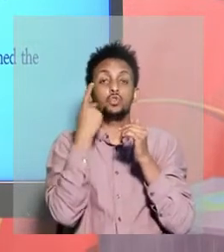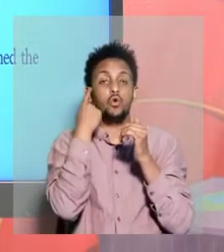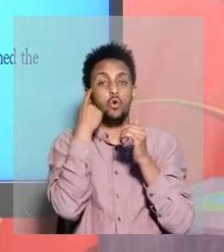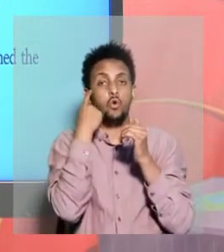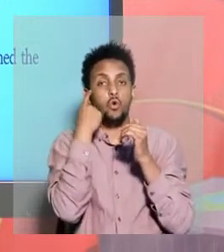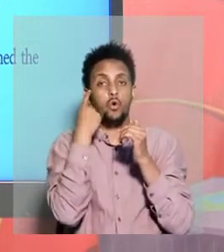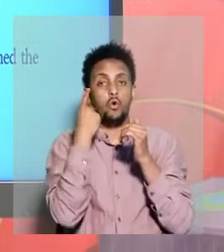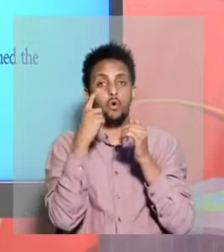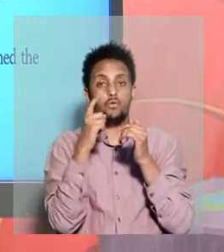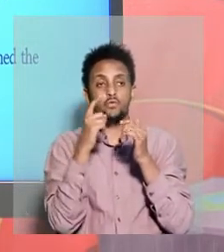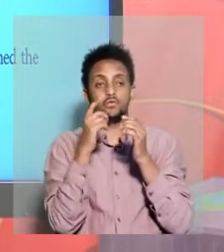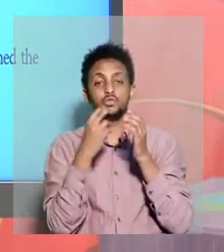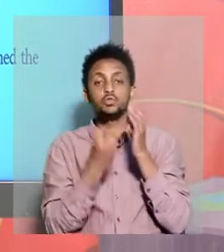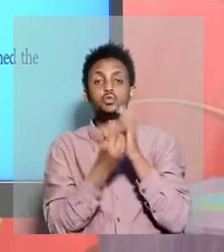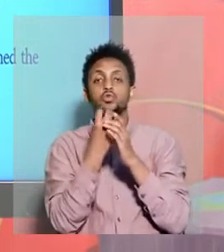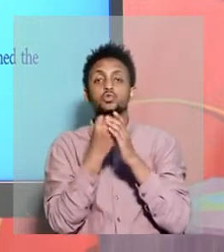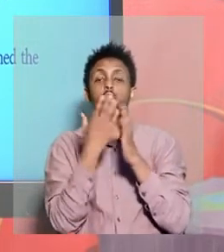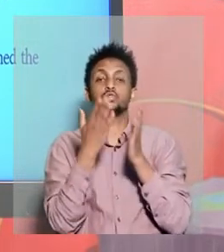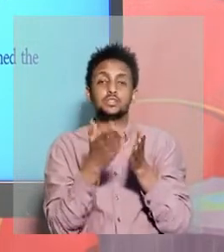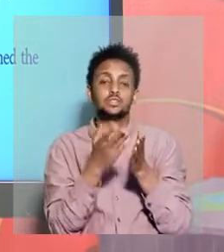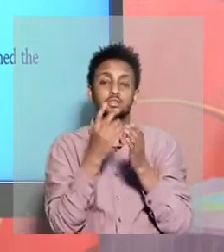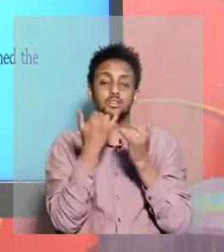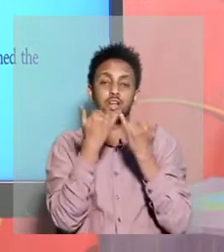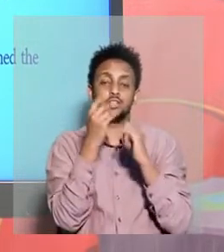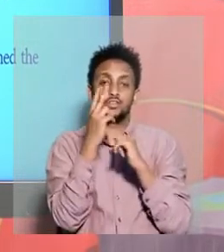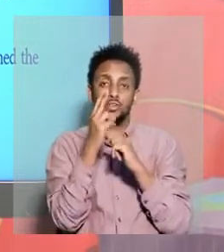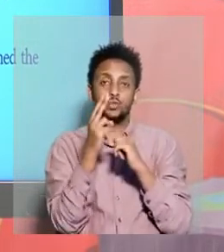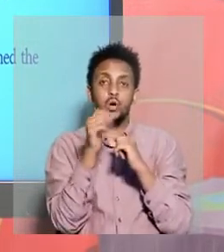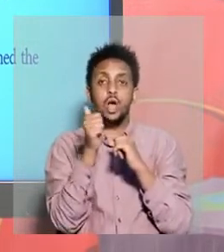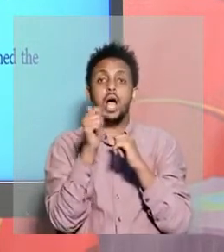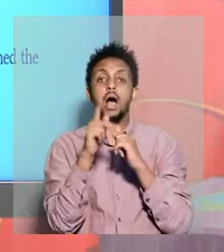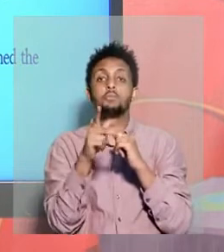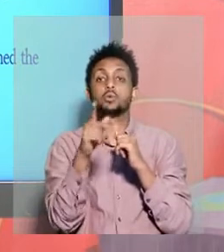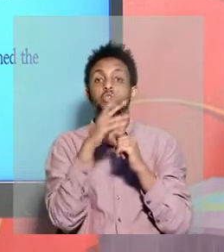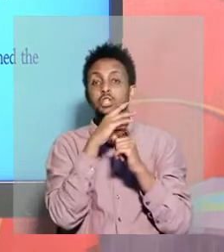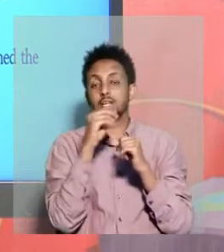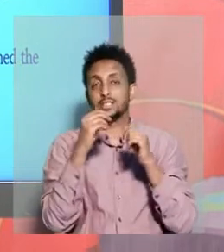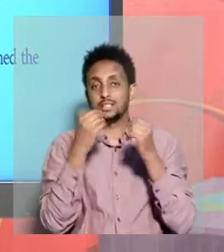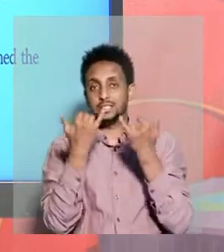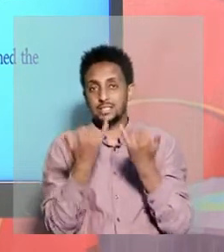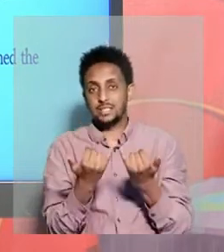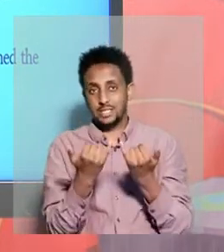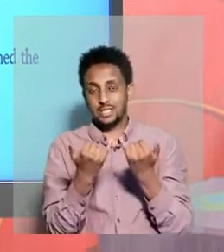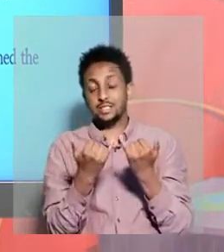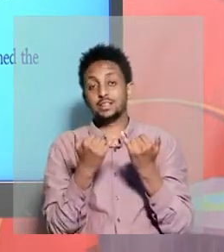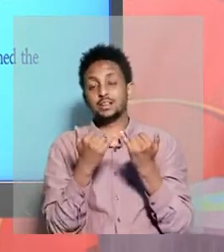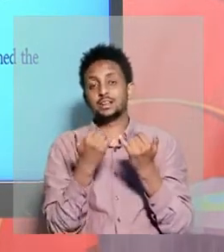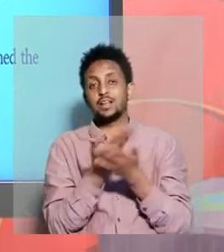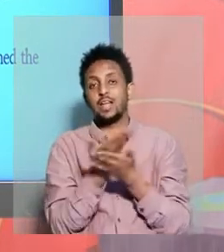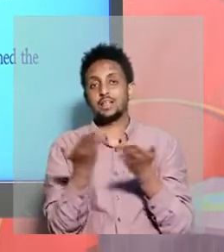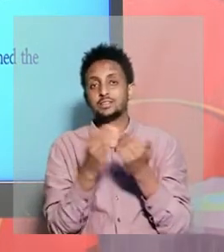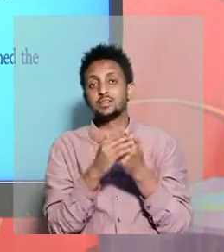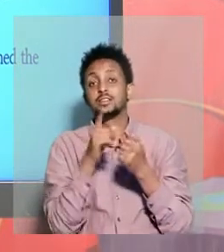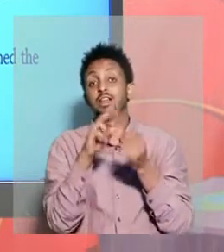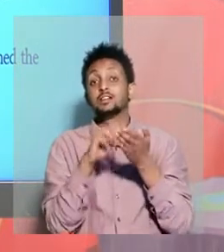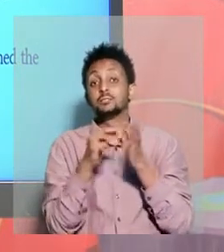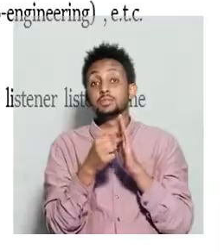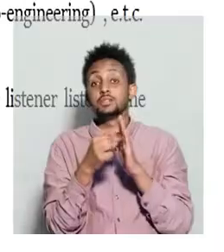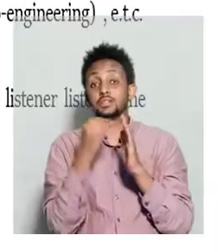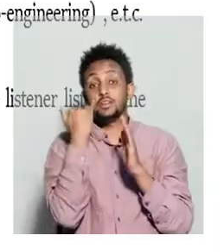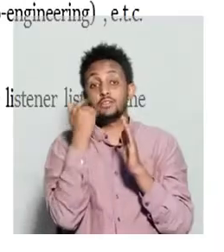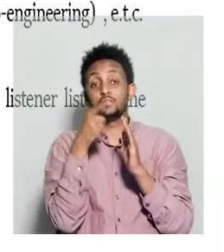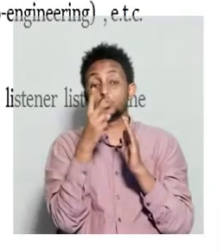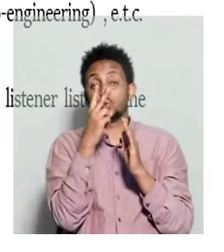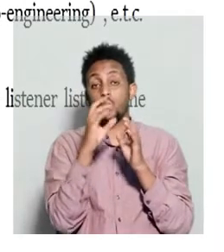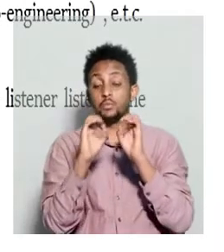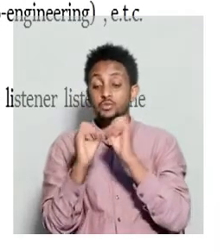source. You can classify this into two as approaching case and receding case. Okay, that means if the